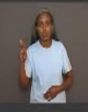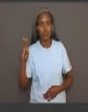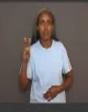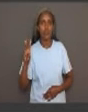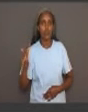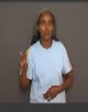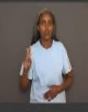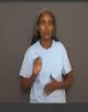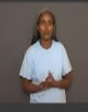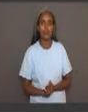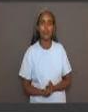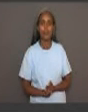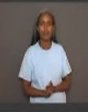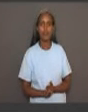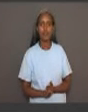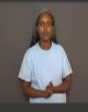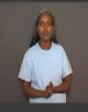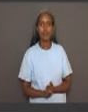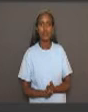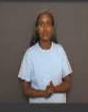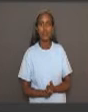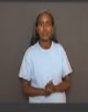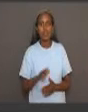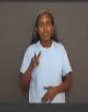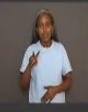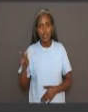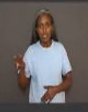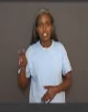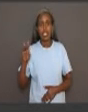5 times the square root of 2.